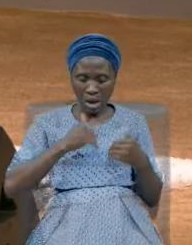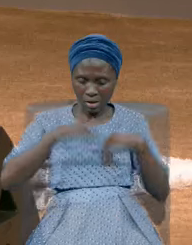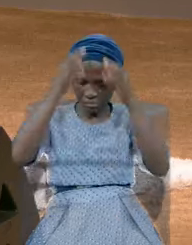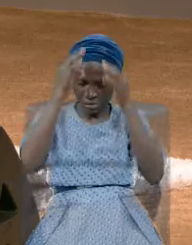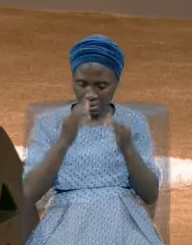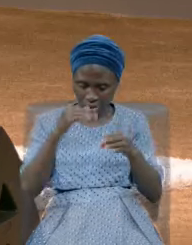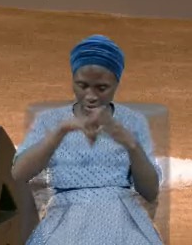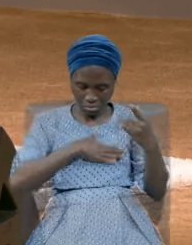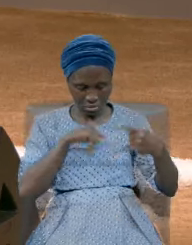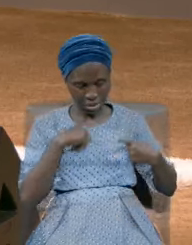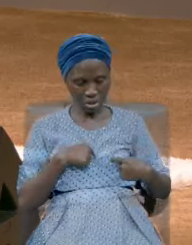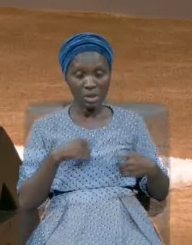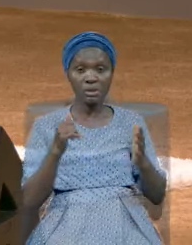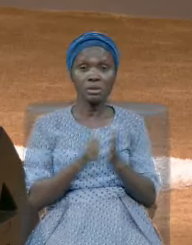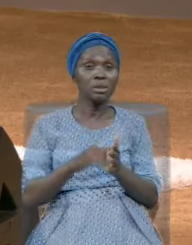heart